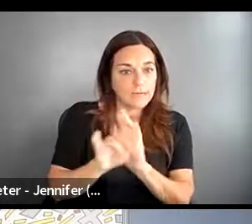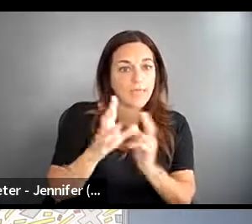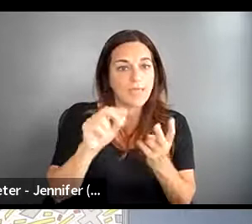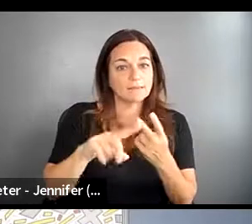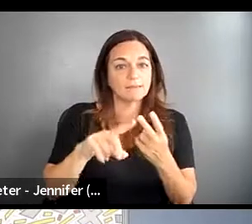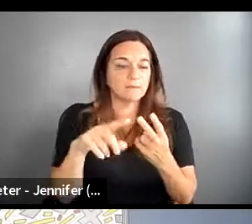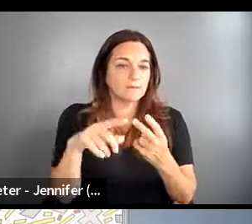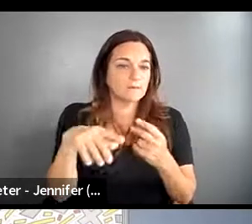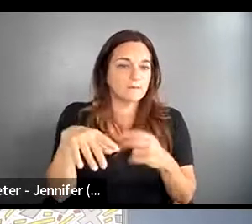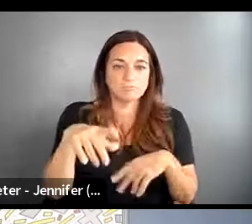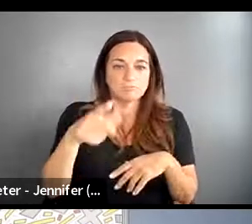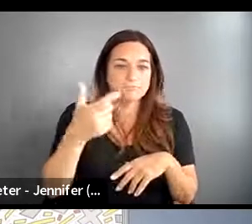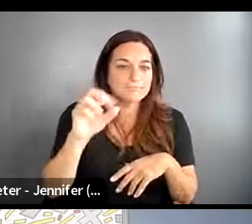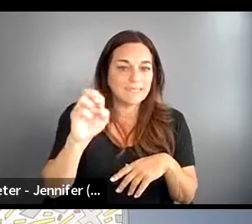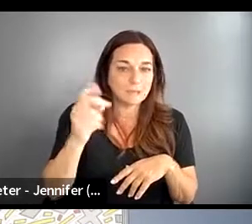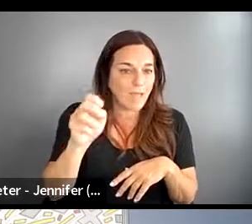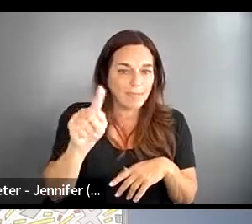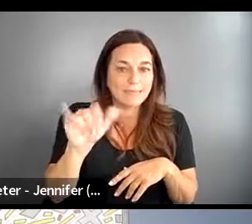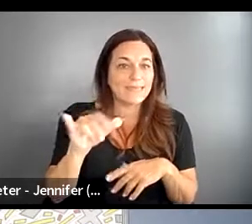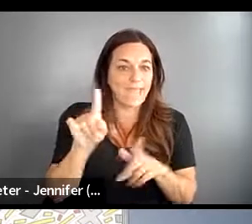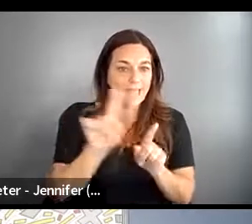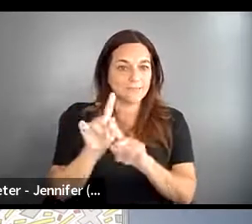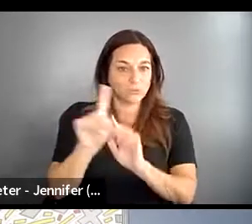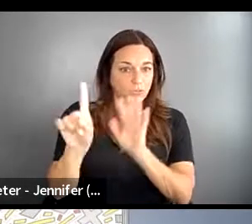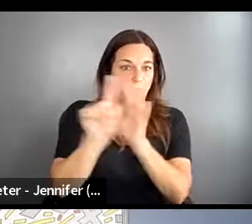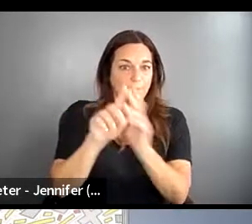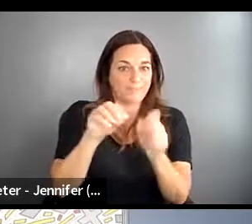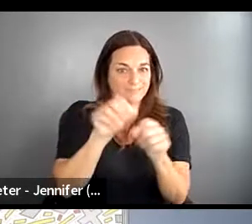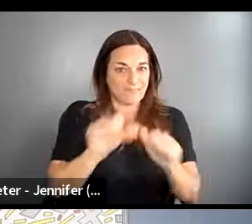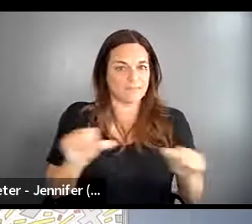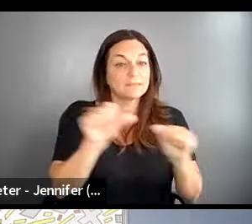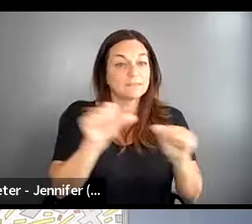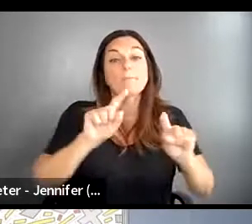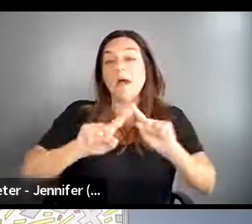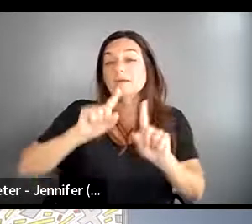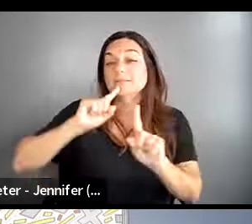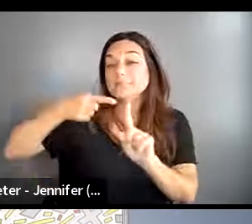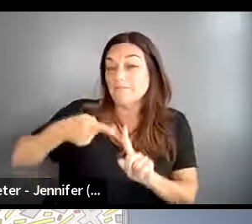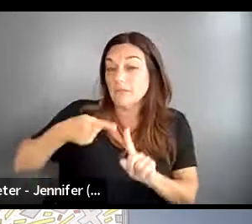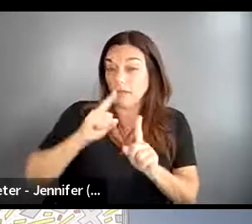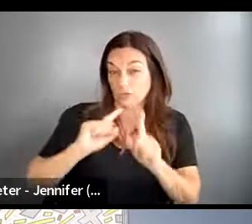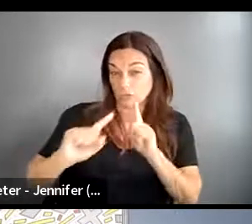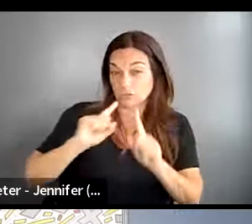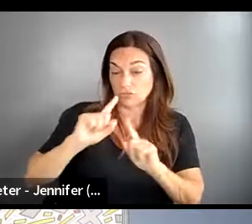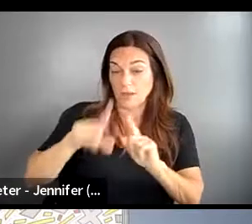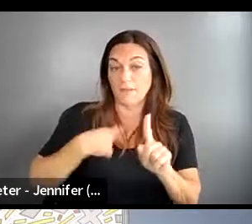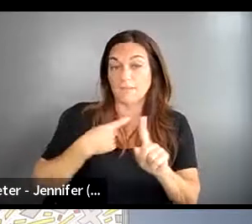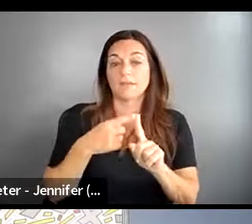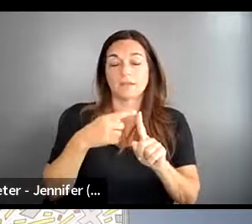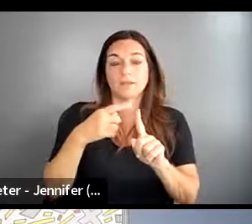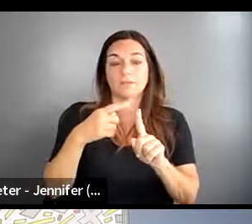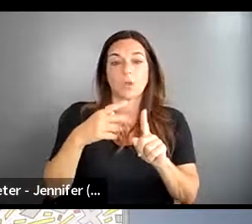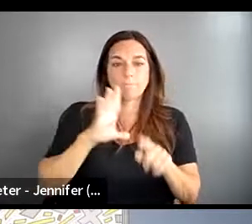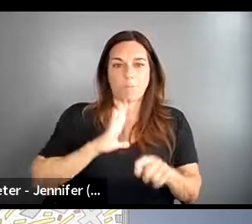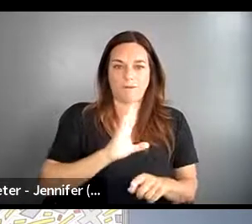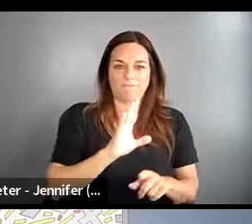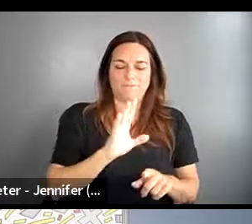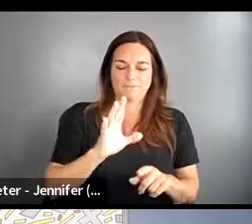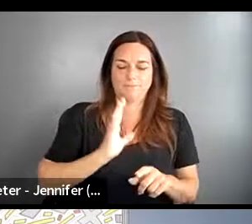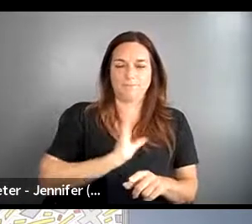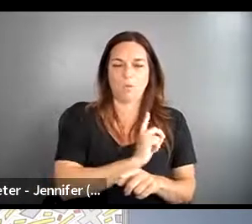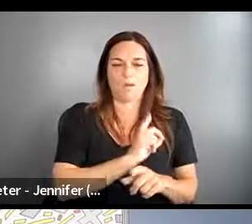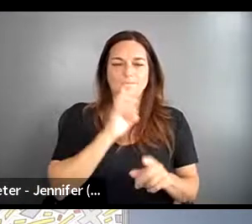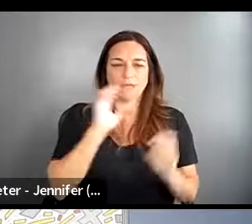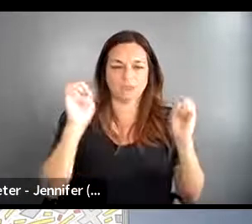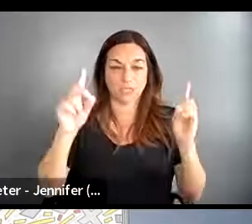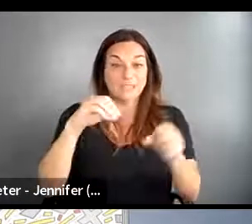up in spaces. But there's a specific conversation happening with the Board of Education in Greenwich around trans